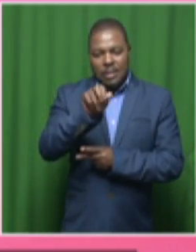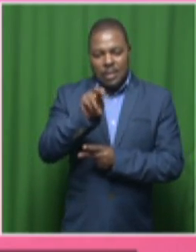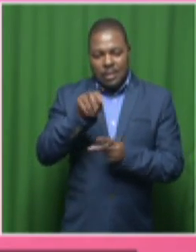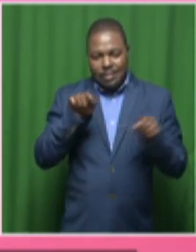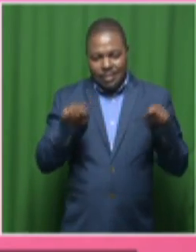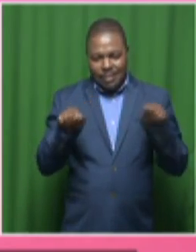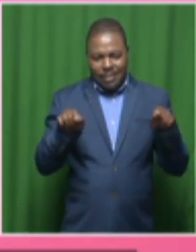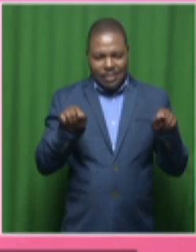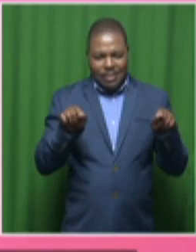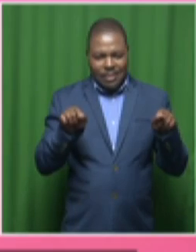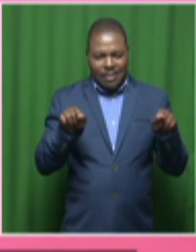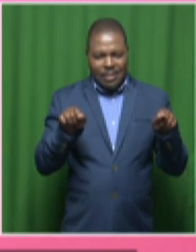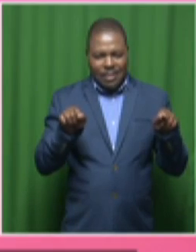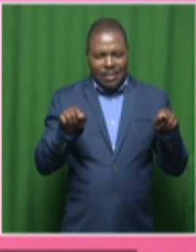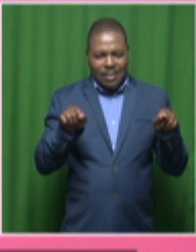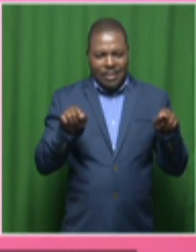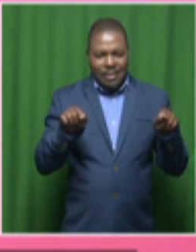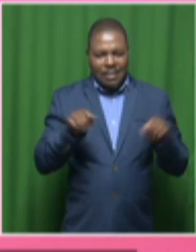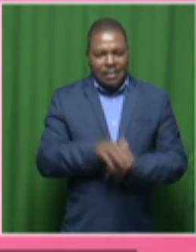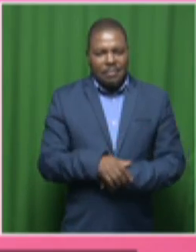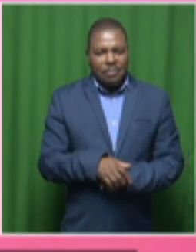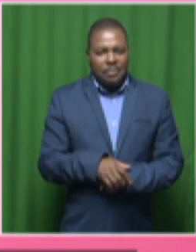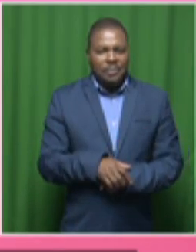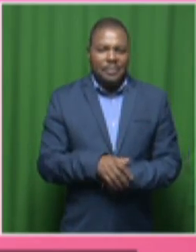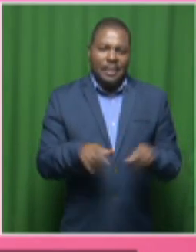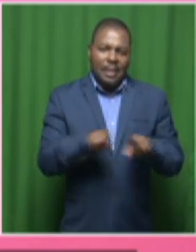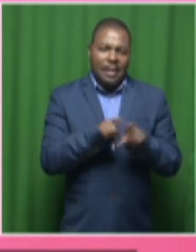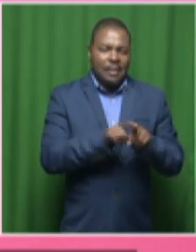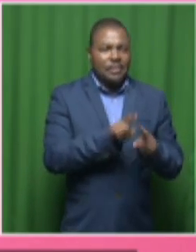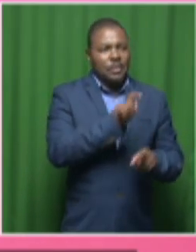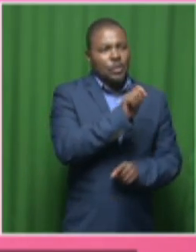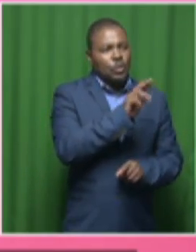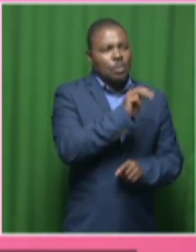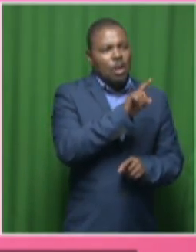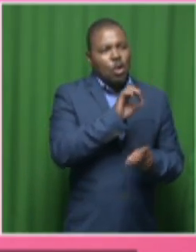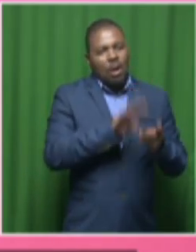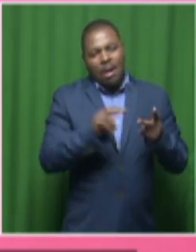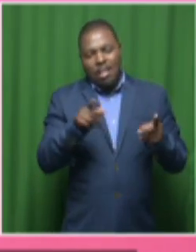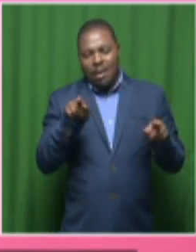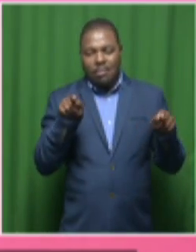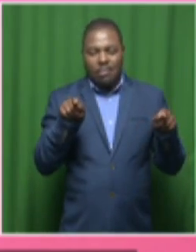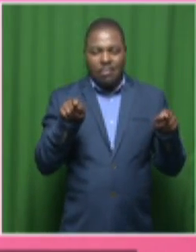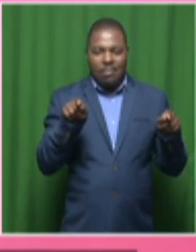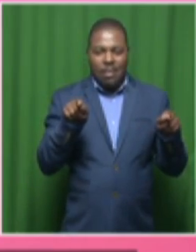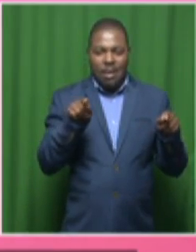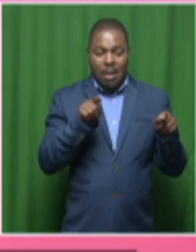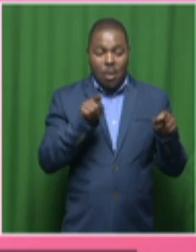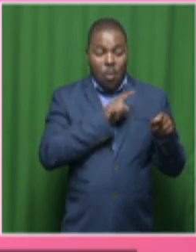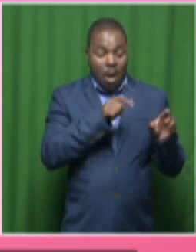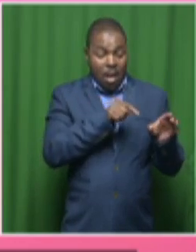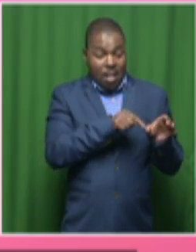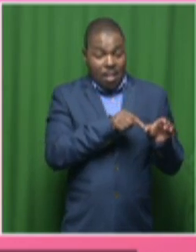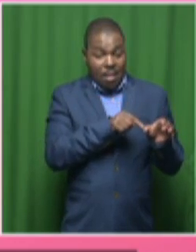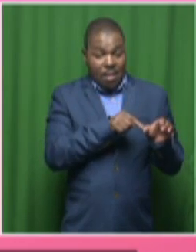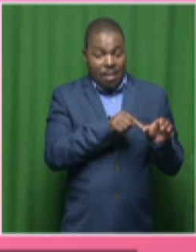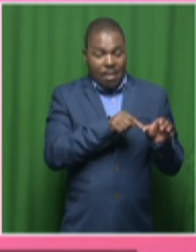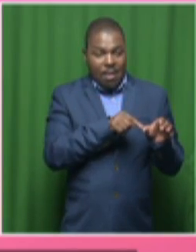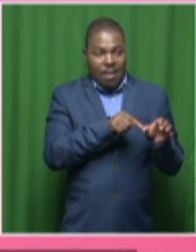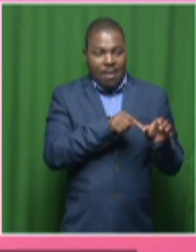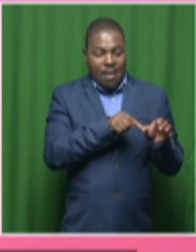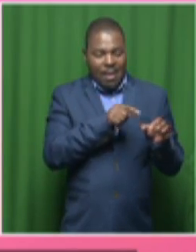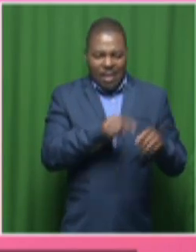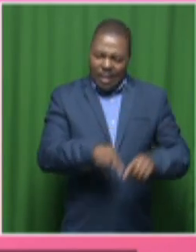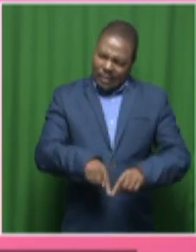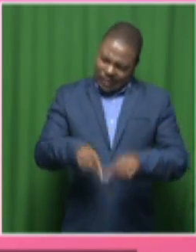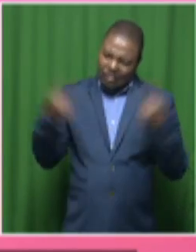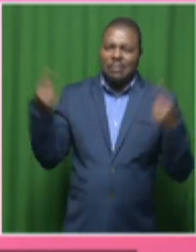kind of setup, and then we did like a Mr Jazziq versus Tumelo, because also the offering is different.